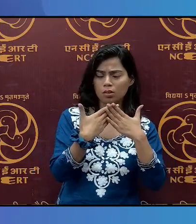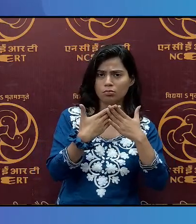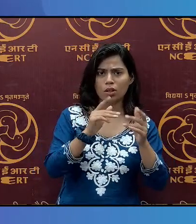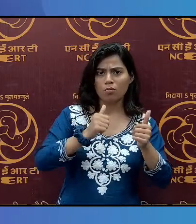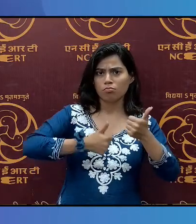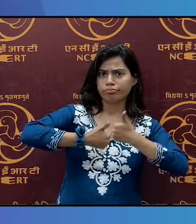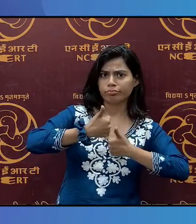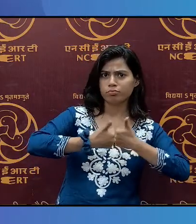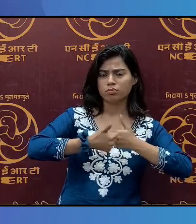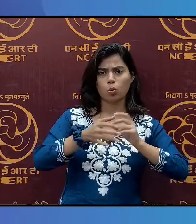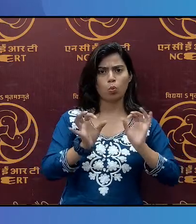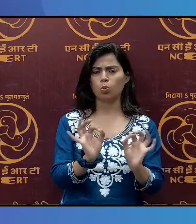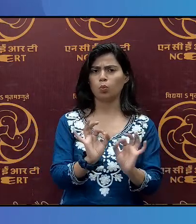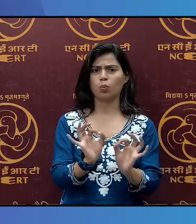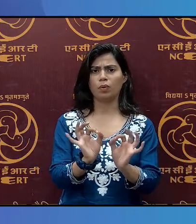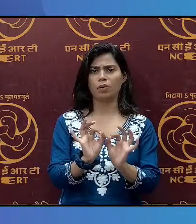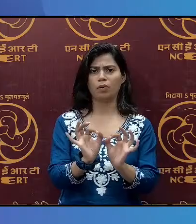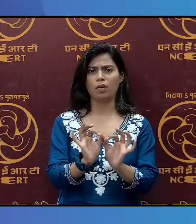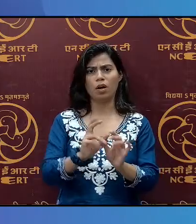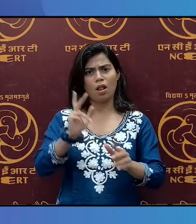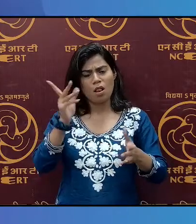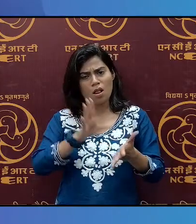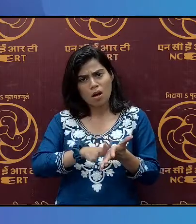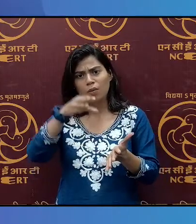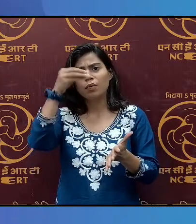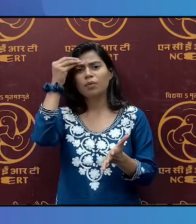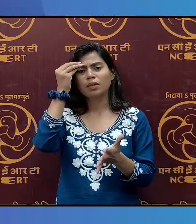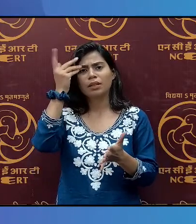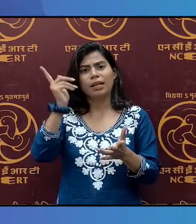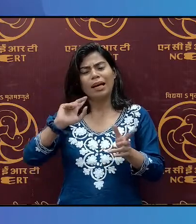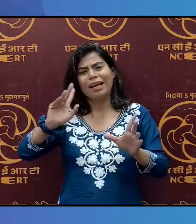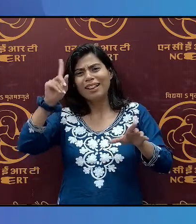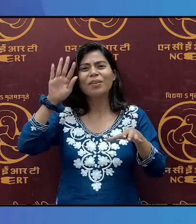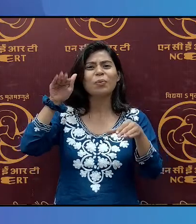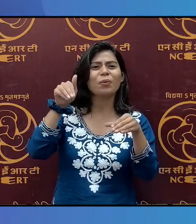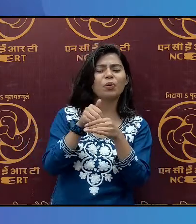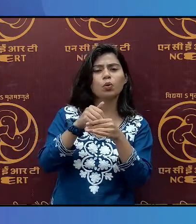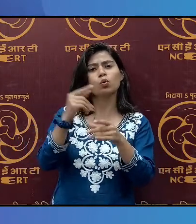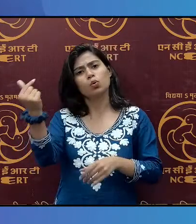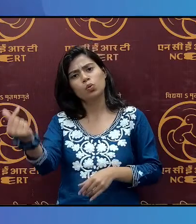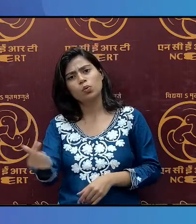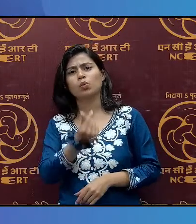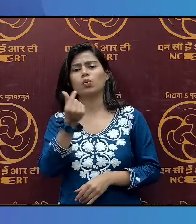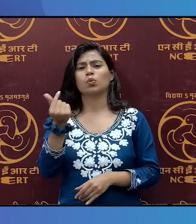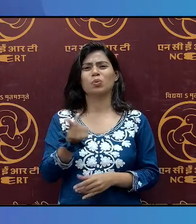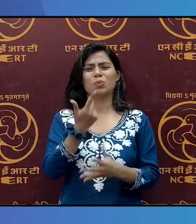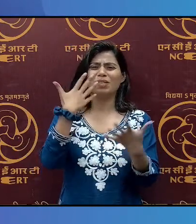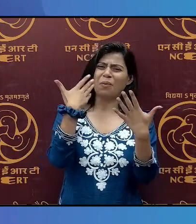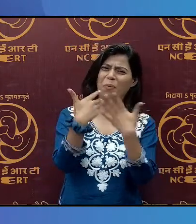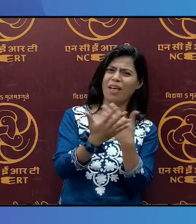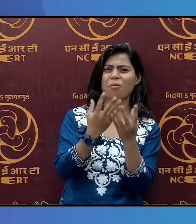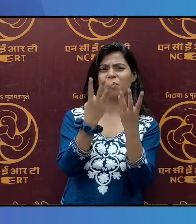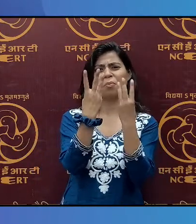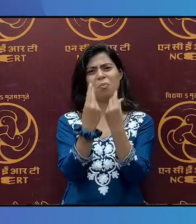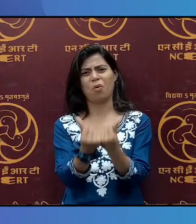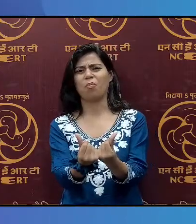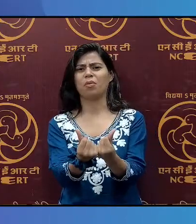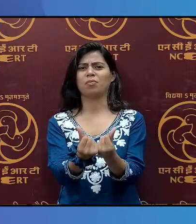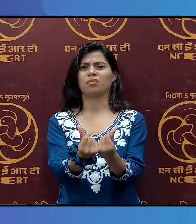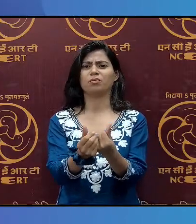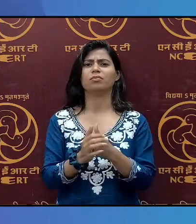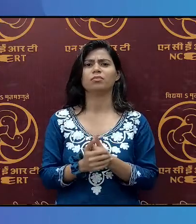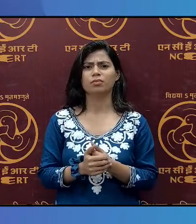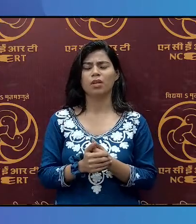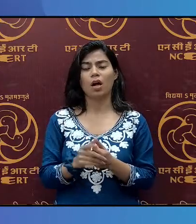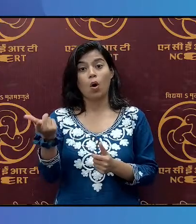during anything. So when I want to put that learning into real context, use that knowledge to solve any problems that I encounter and find